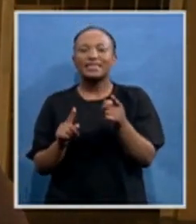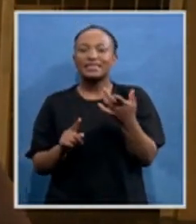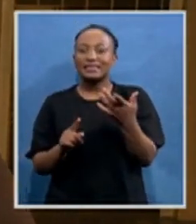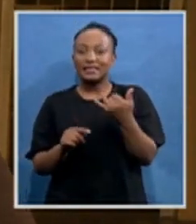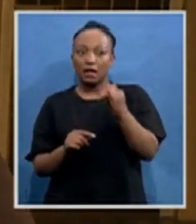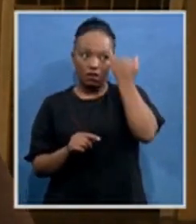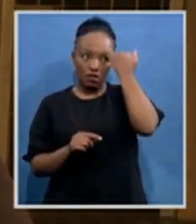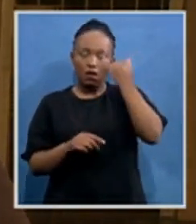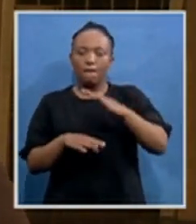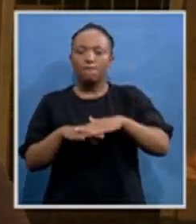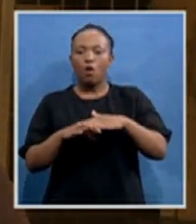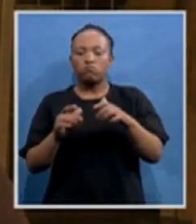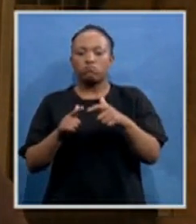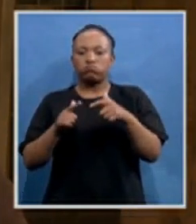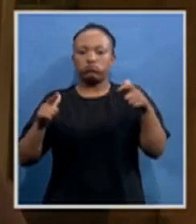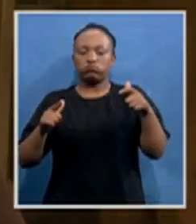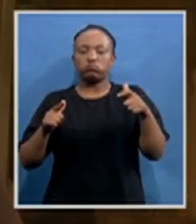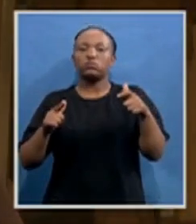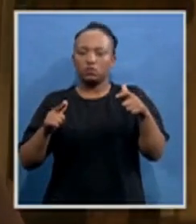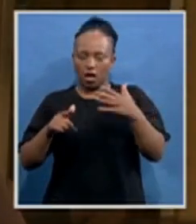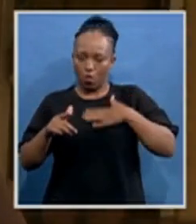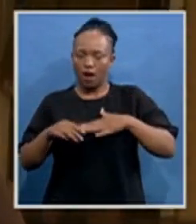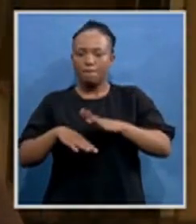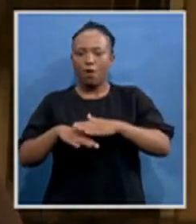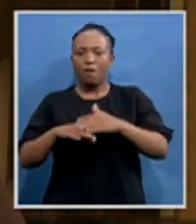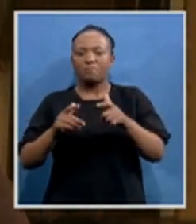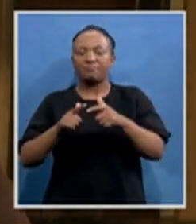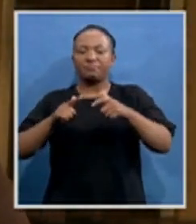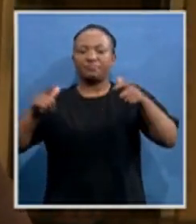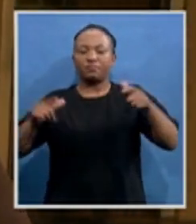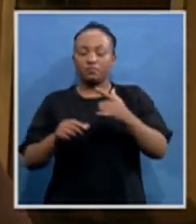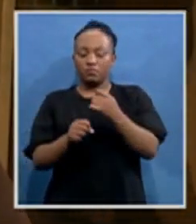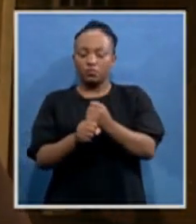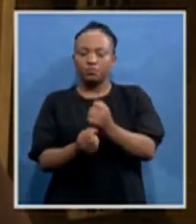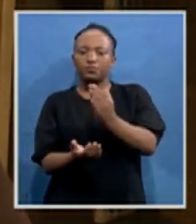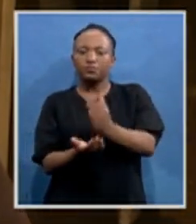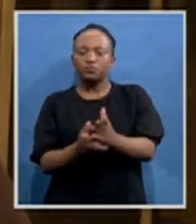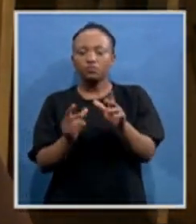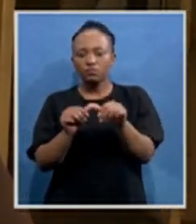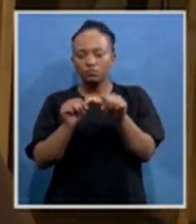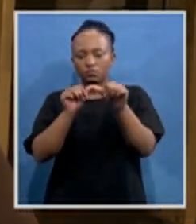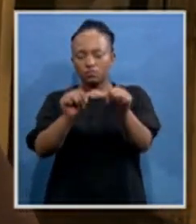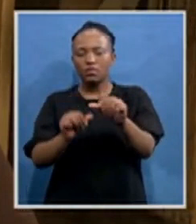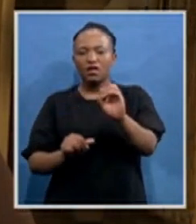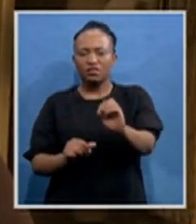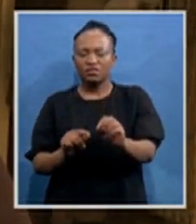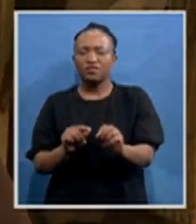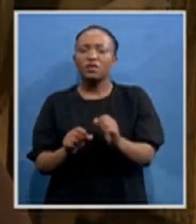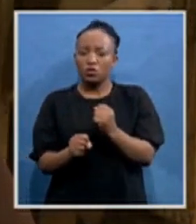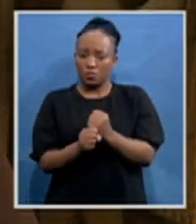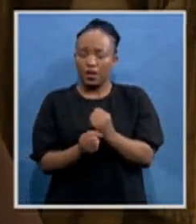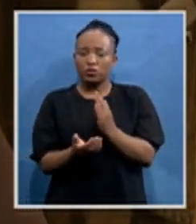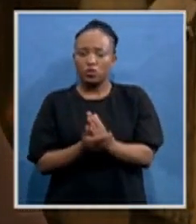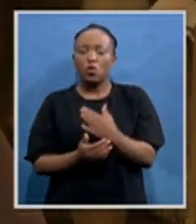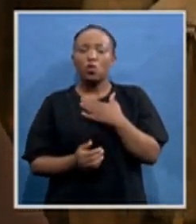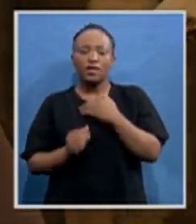enormous rate to ensure that it is sustainable in itself, and to ensure that correctional facilities can, for lack of a